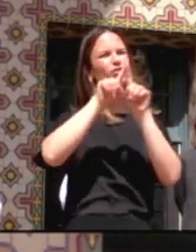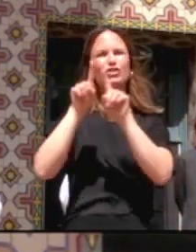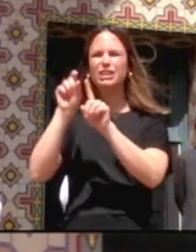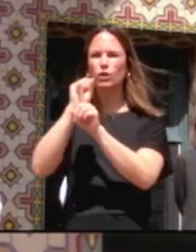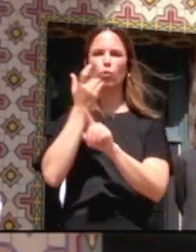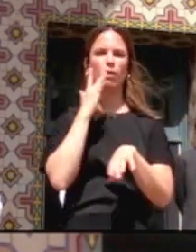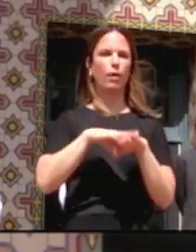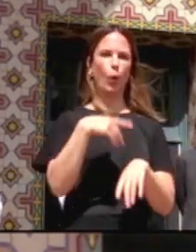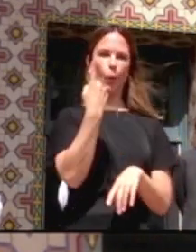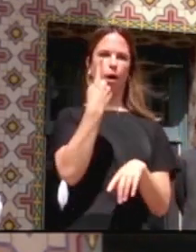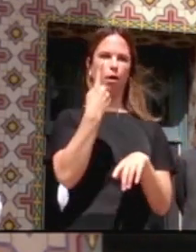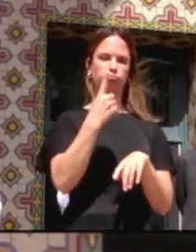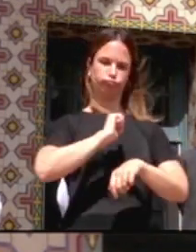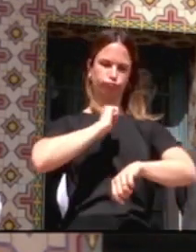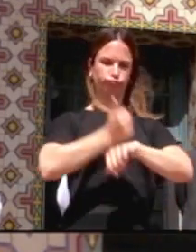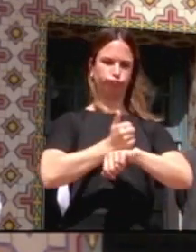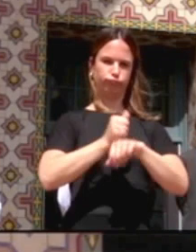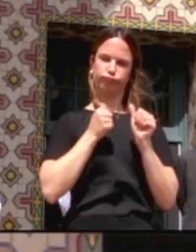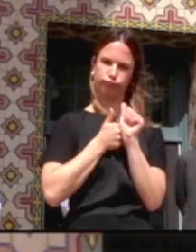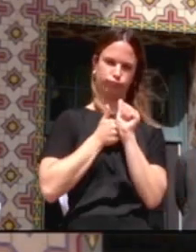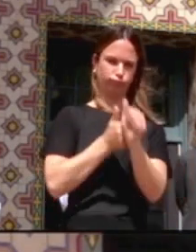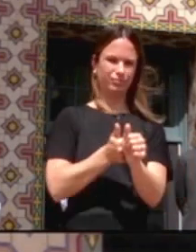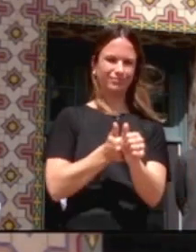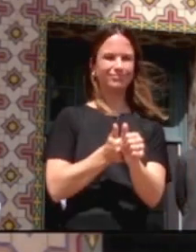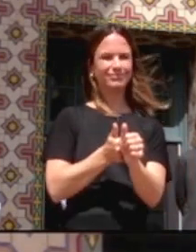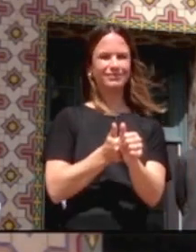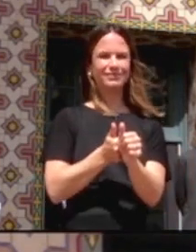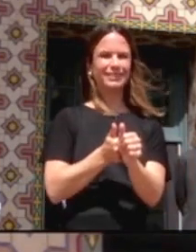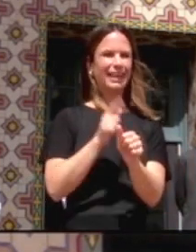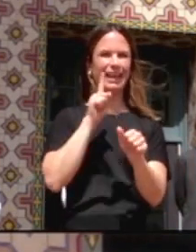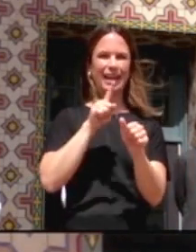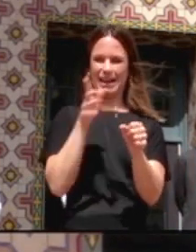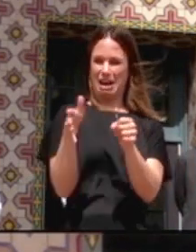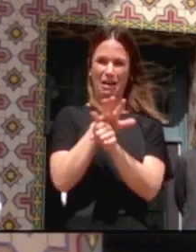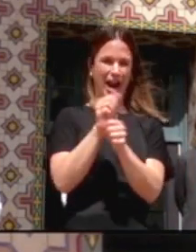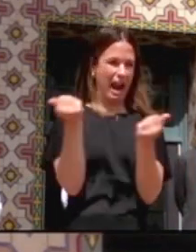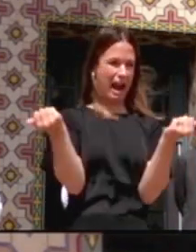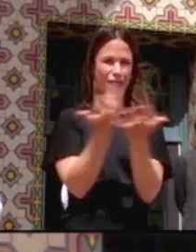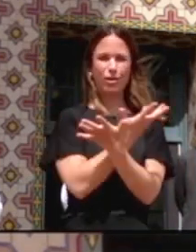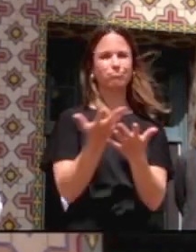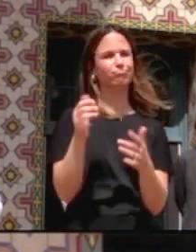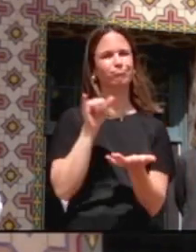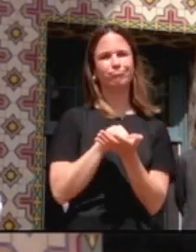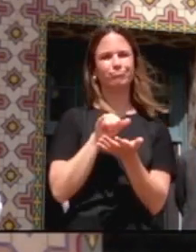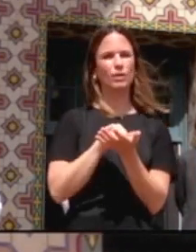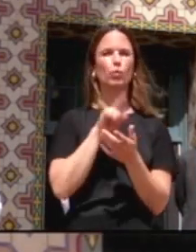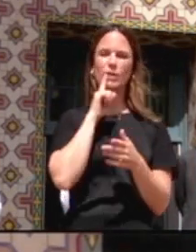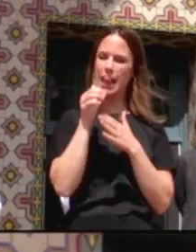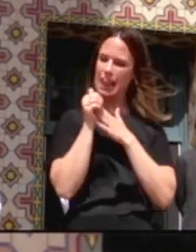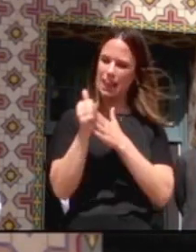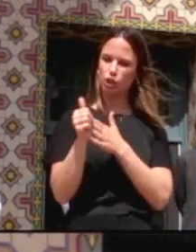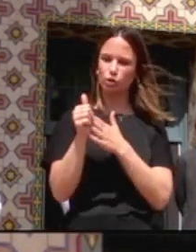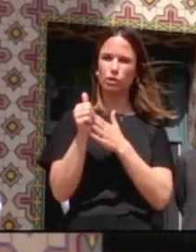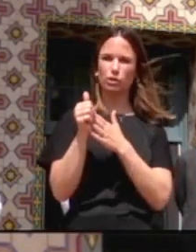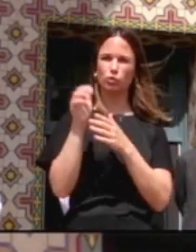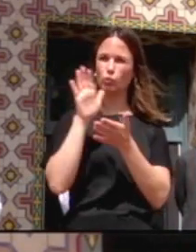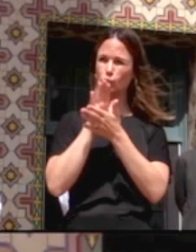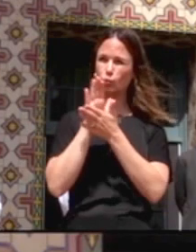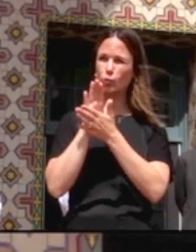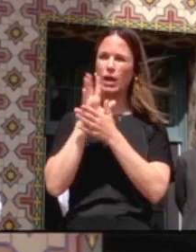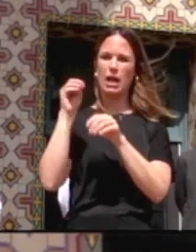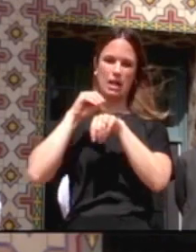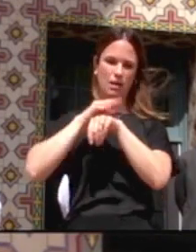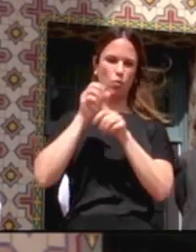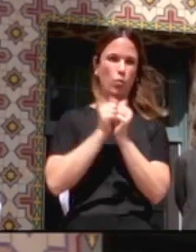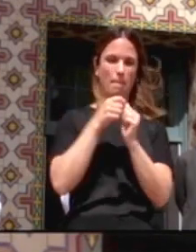than have a specific set of regulations that deals with every possible contingency. It's really up to leadership at the school level with the guidance of public